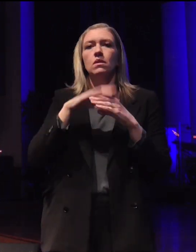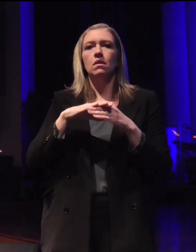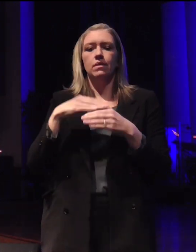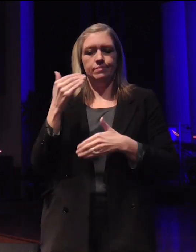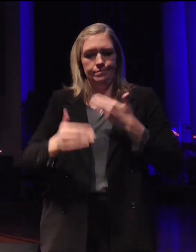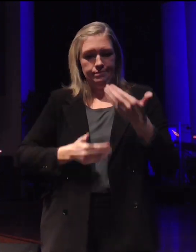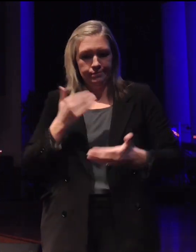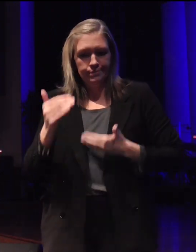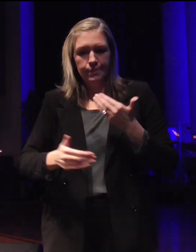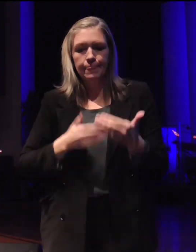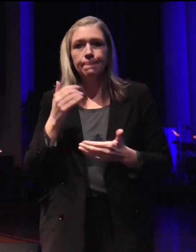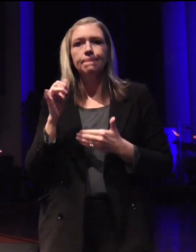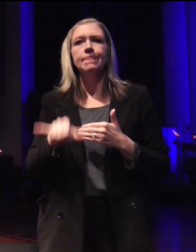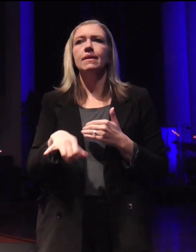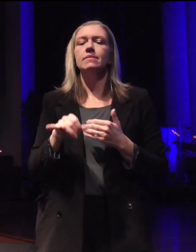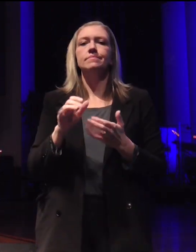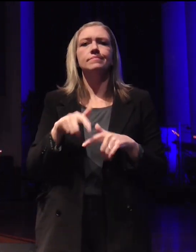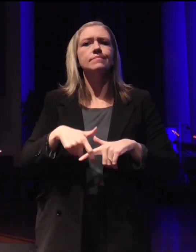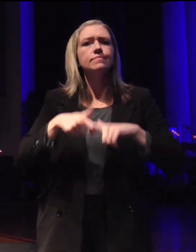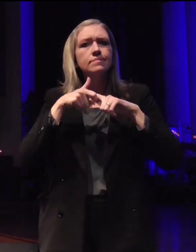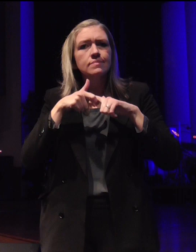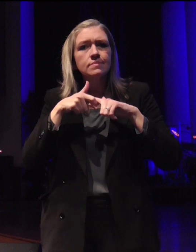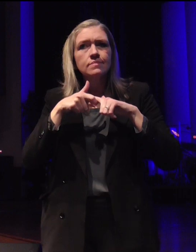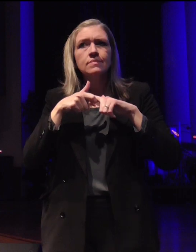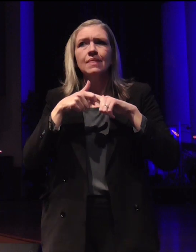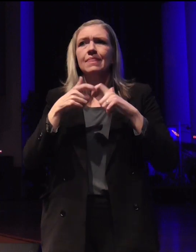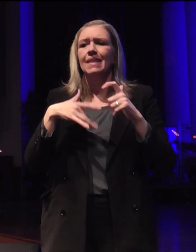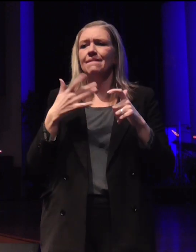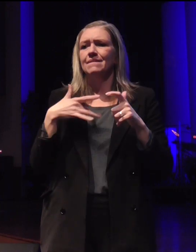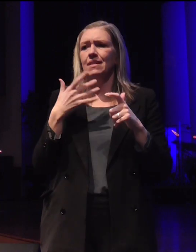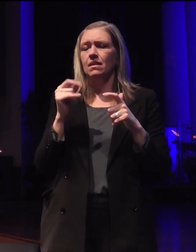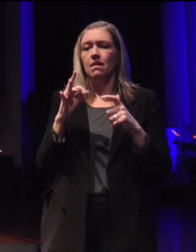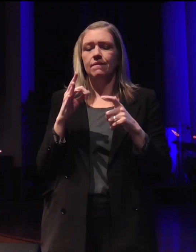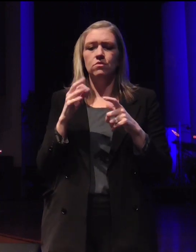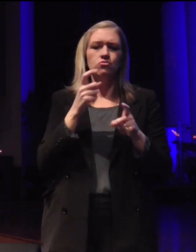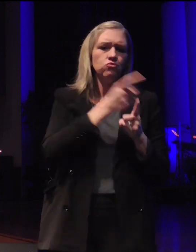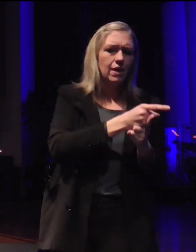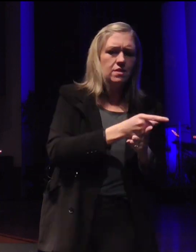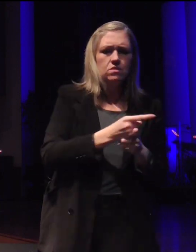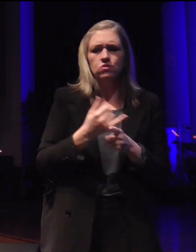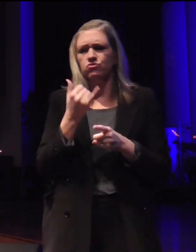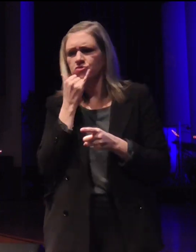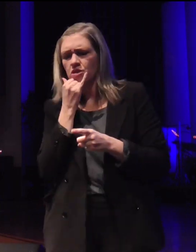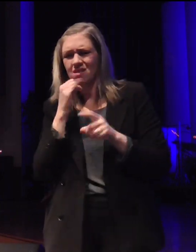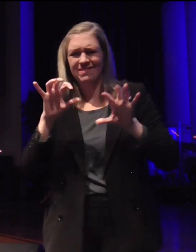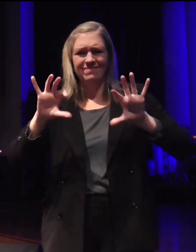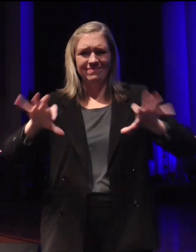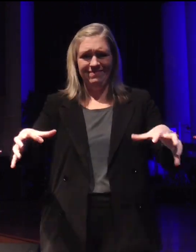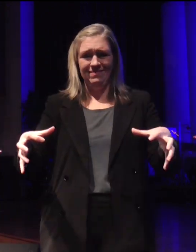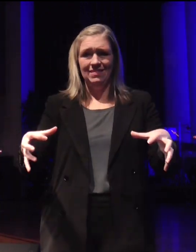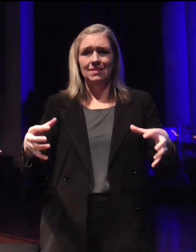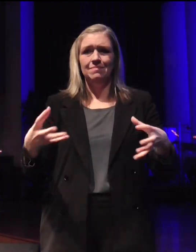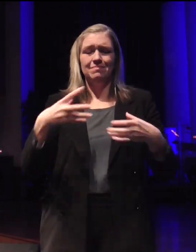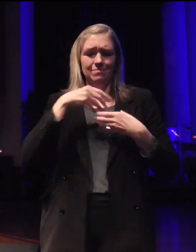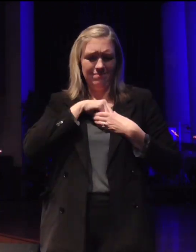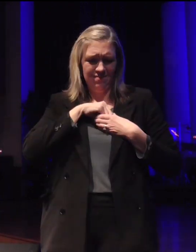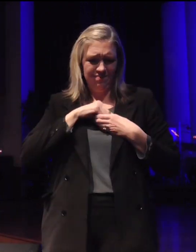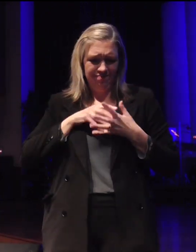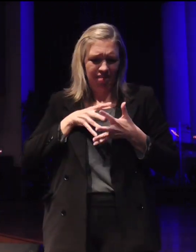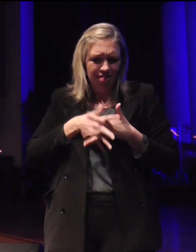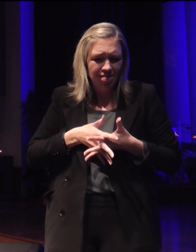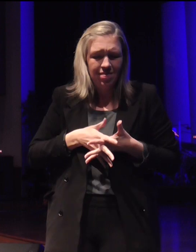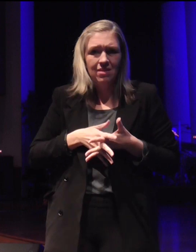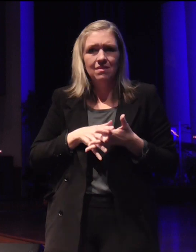way beings stop being locked into right and wrong, and they fall into their hearts and fall into